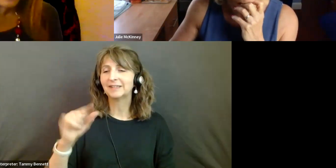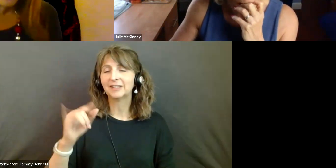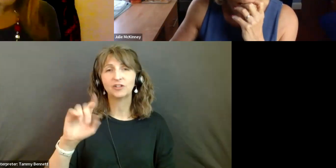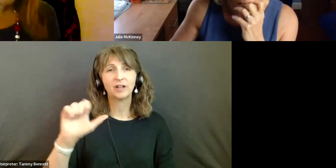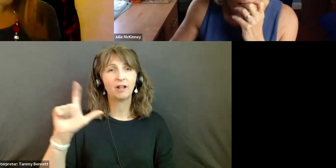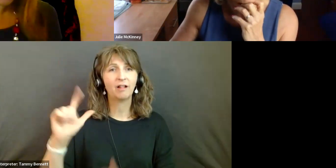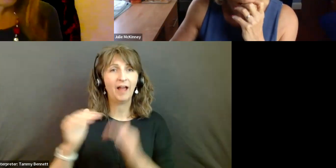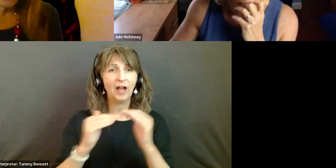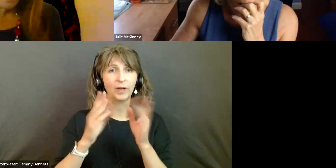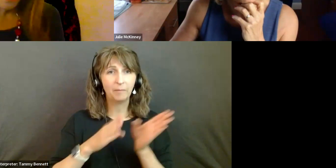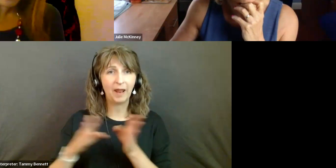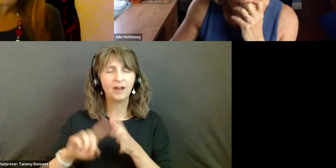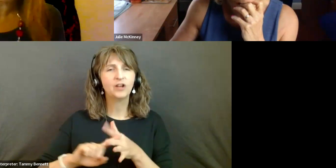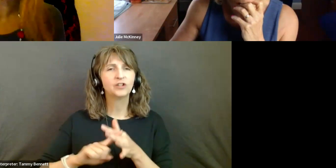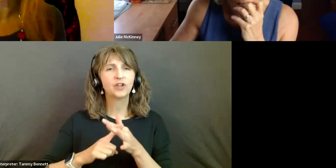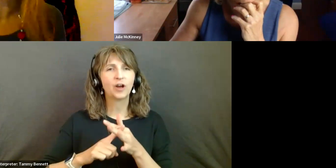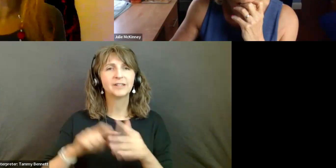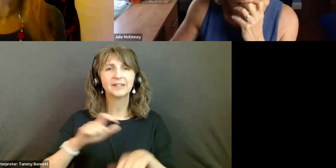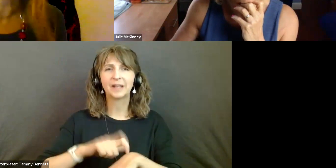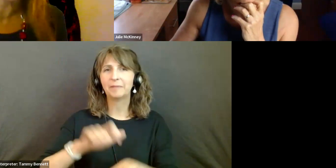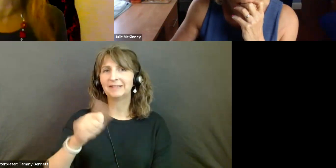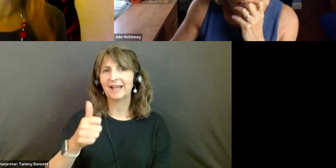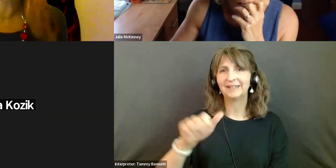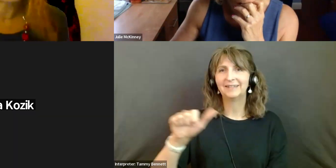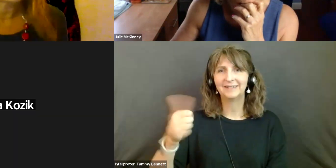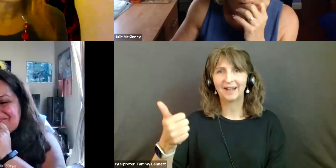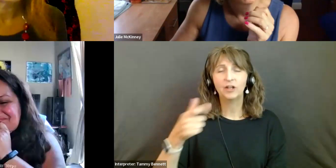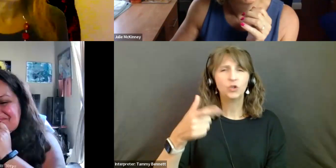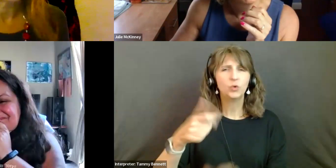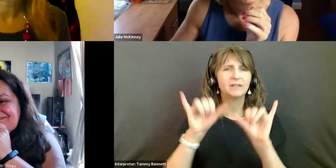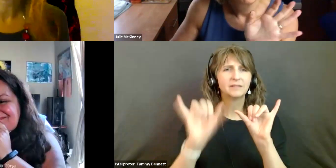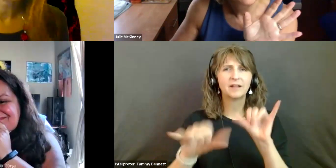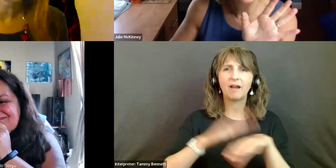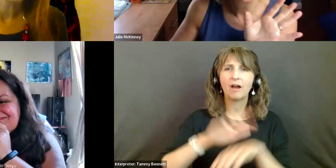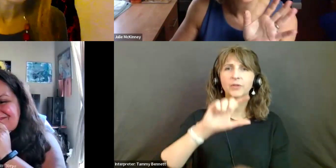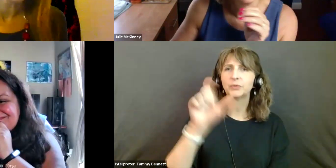10:10. You're welcome to remain logged on during the break. Thank you so much.